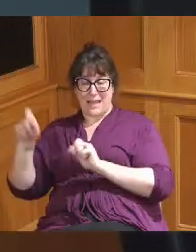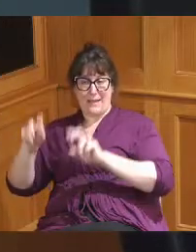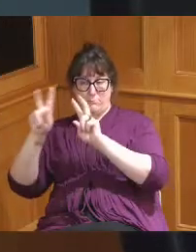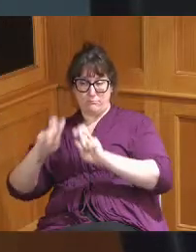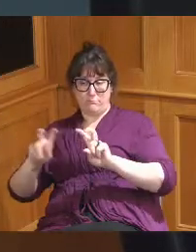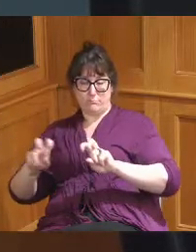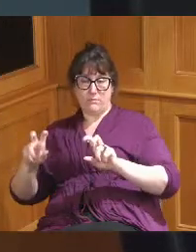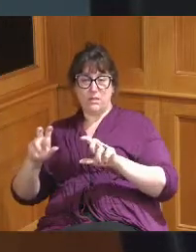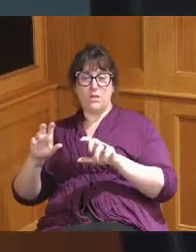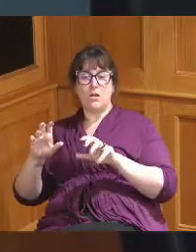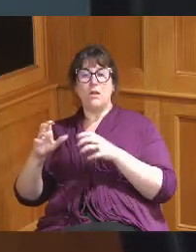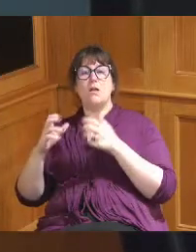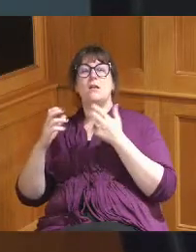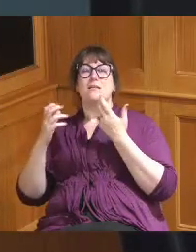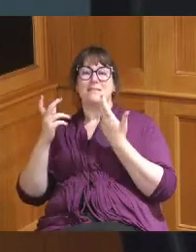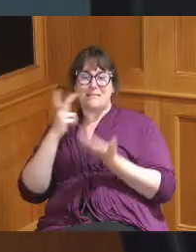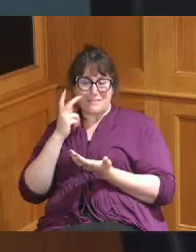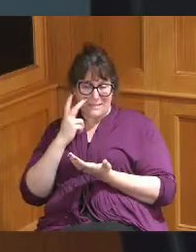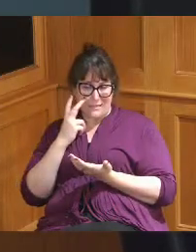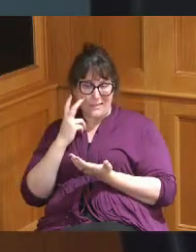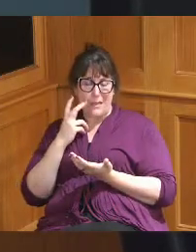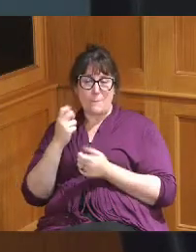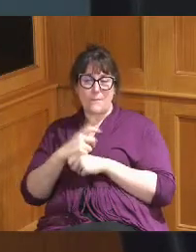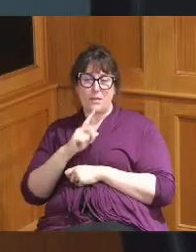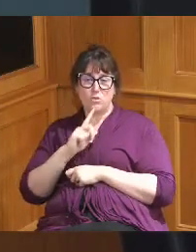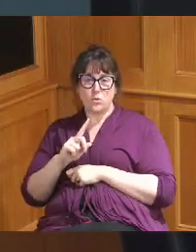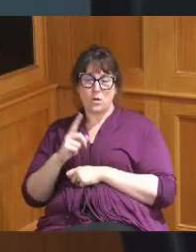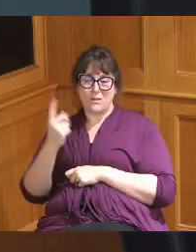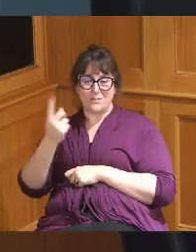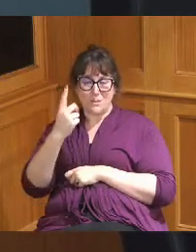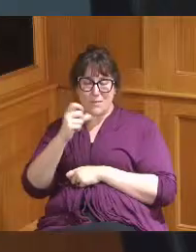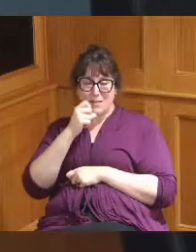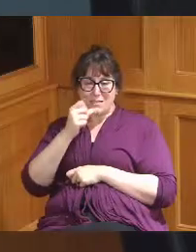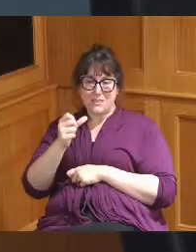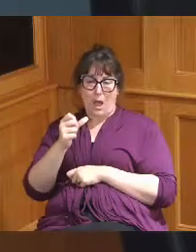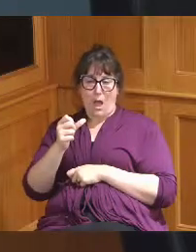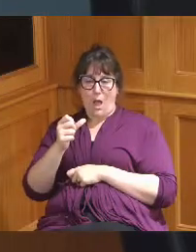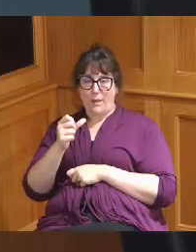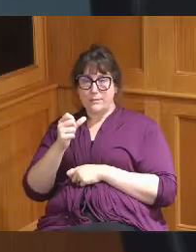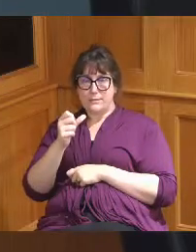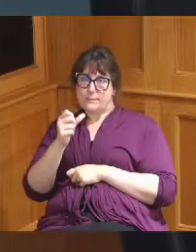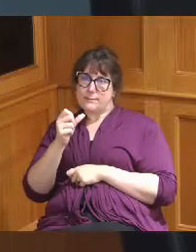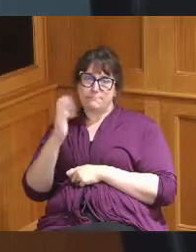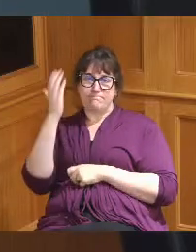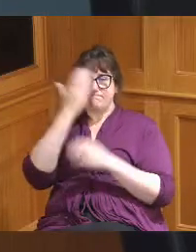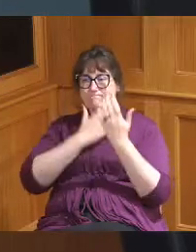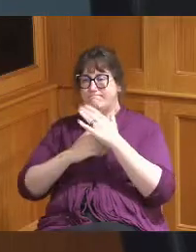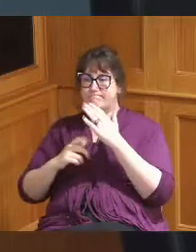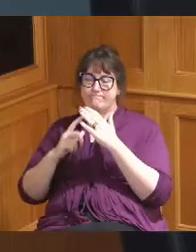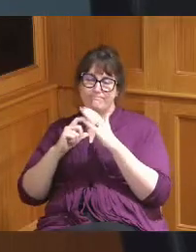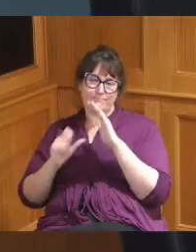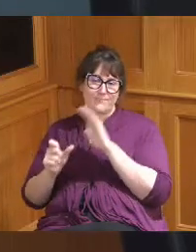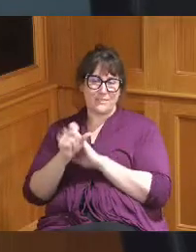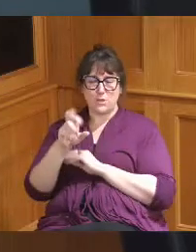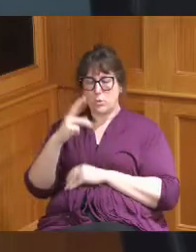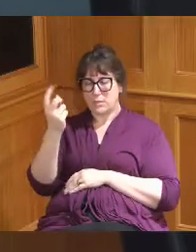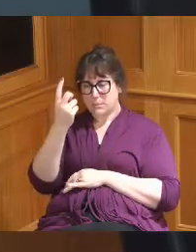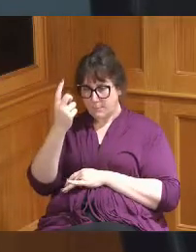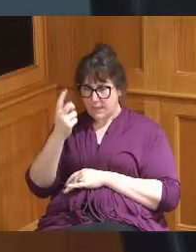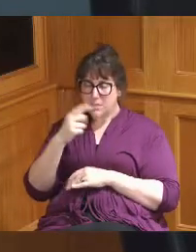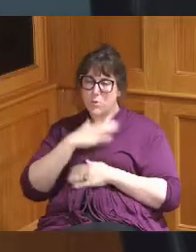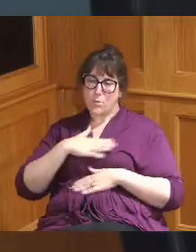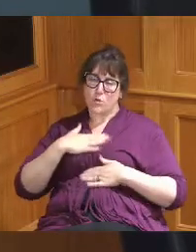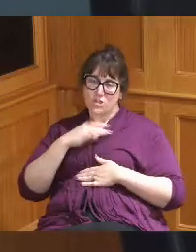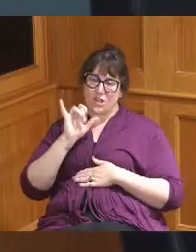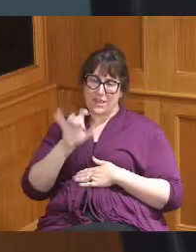work here, and make sure that there's not something that is kind of out here and we're not thinking about it. So I'll appreciate you bringing that